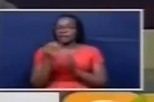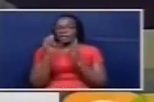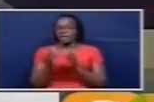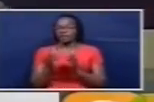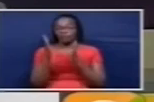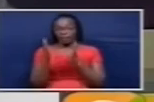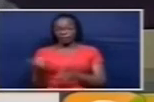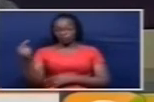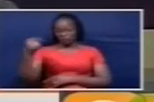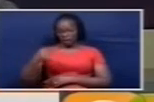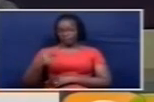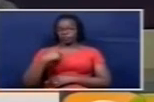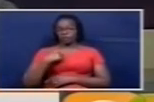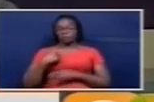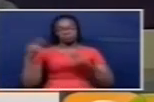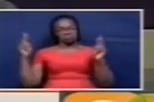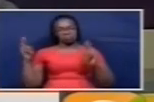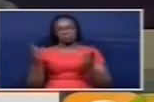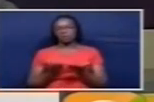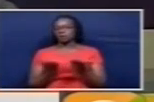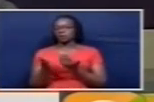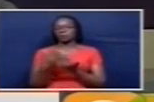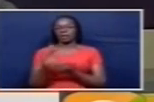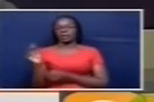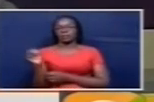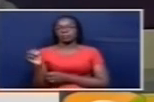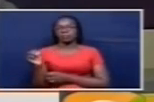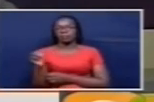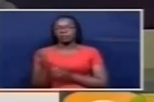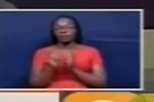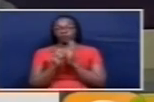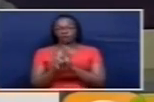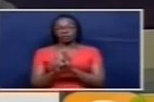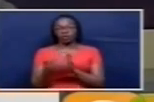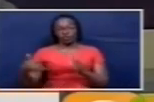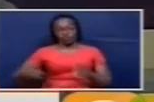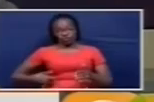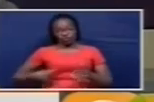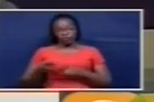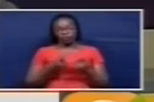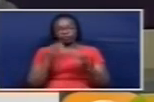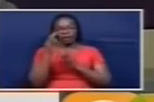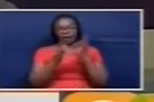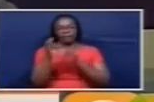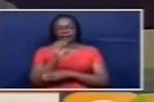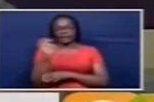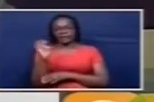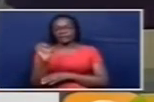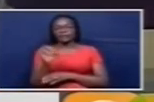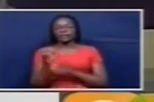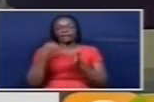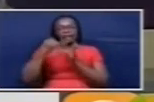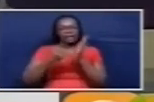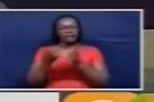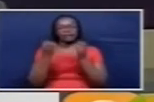person. To the youths, I have so many things that I'll do. In Embakasi, for example, there are so many industries. These industries, they lack a person